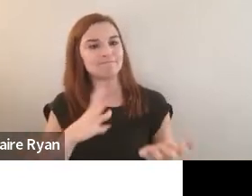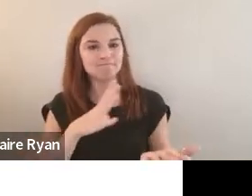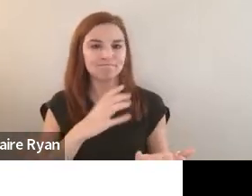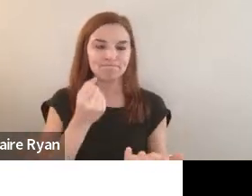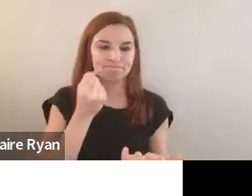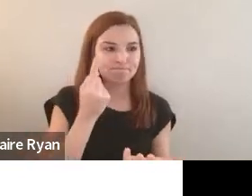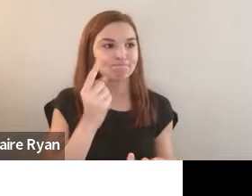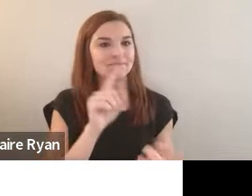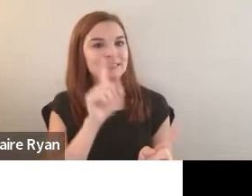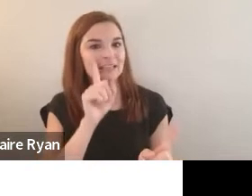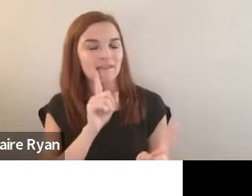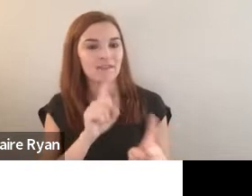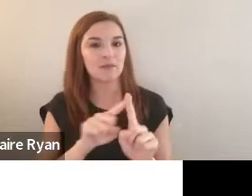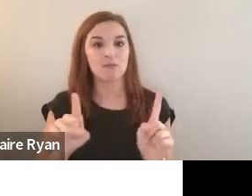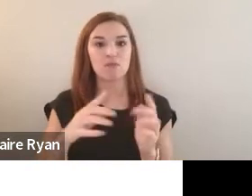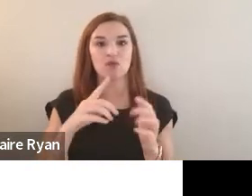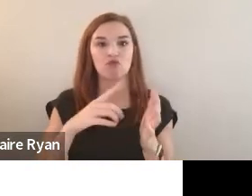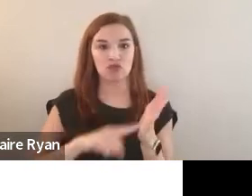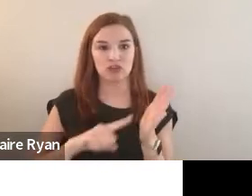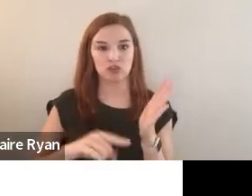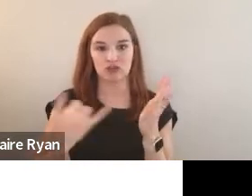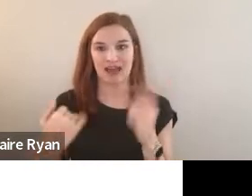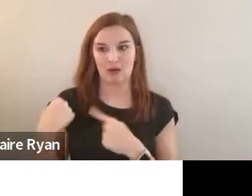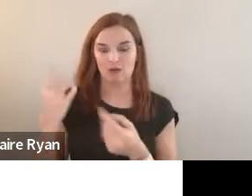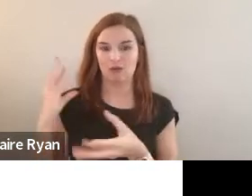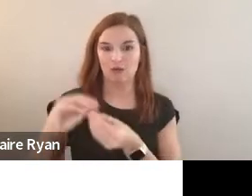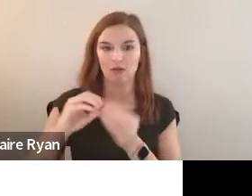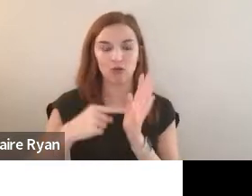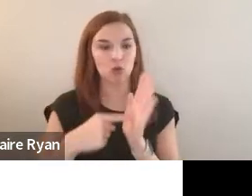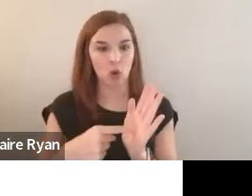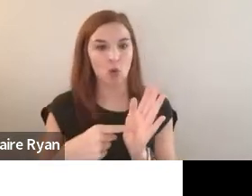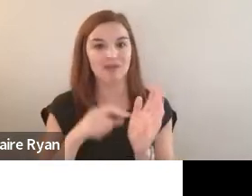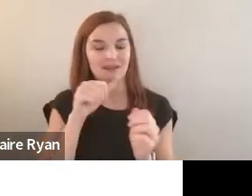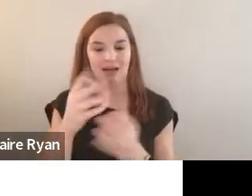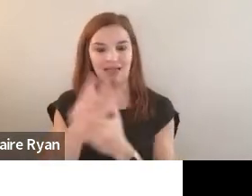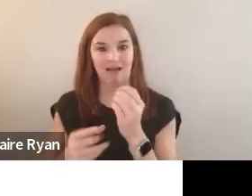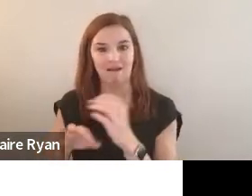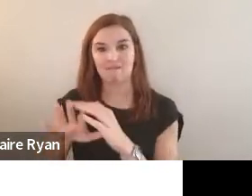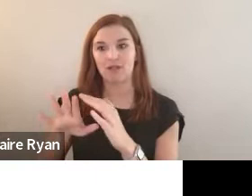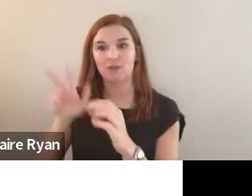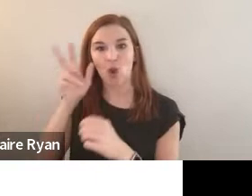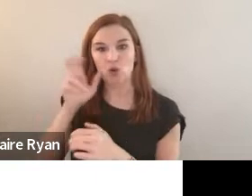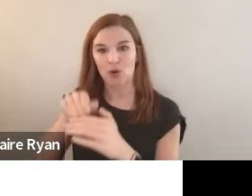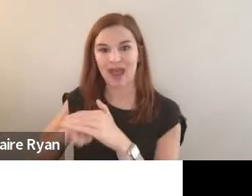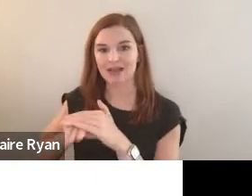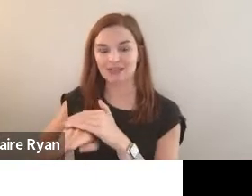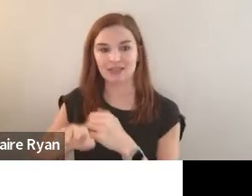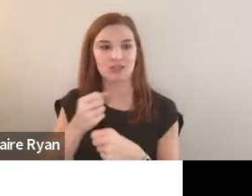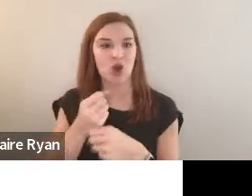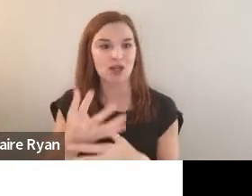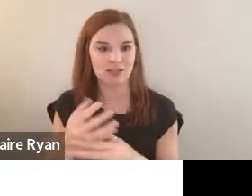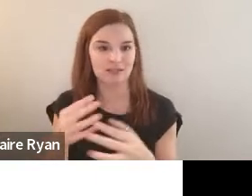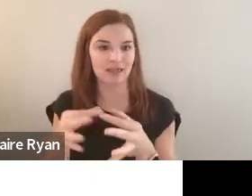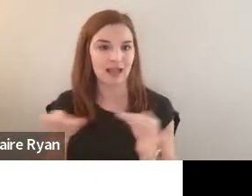becomes normalized to just accept that that's where that child is because they're deaf. But the research has definitely shown that it's